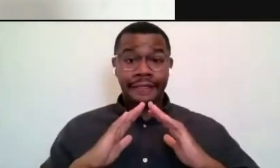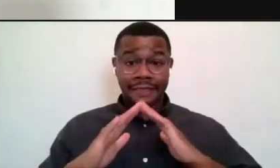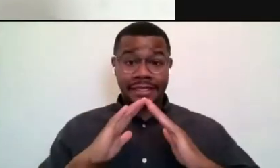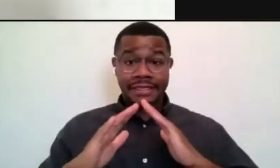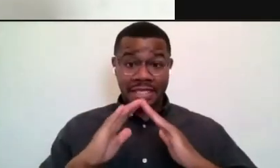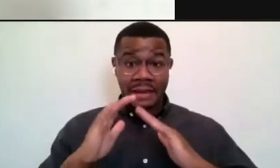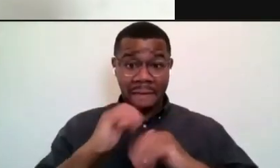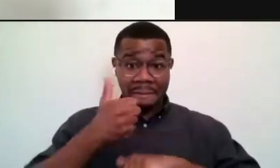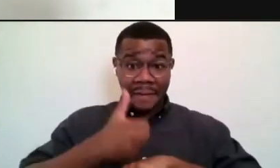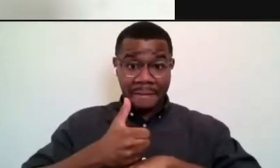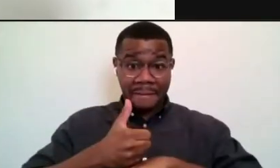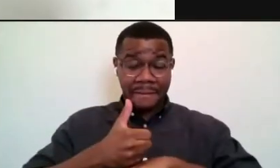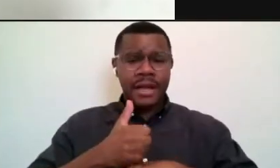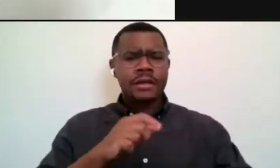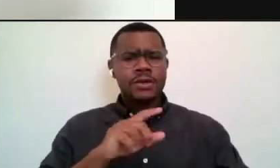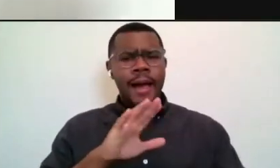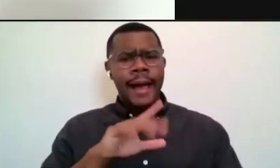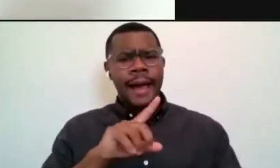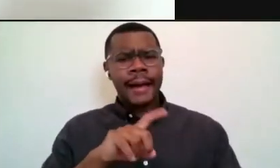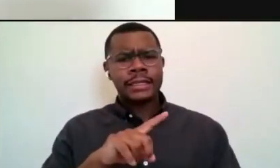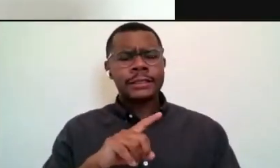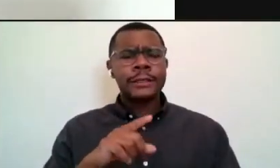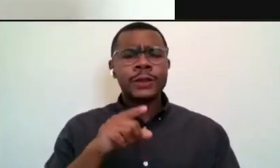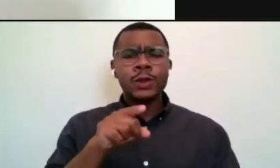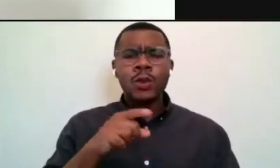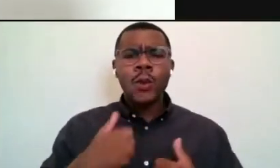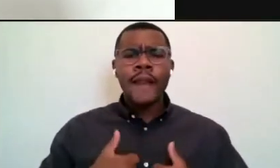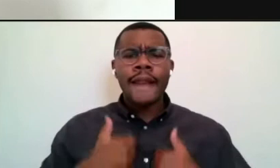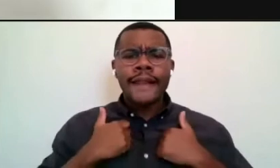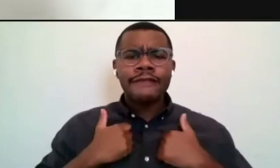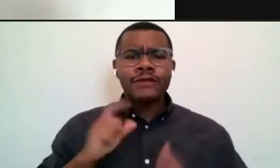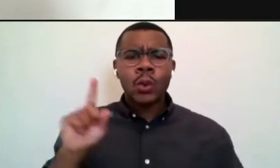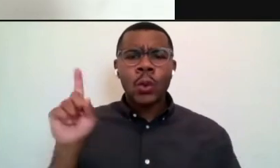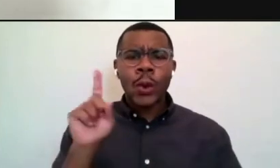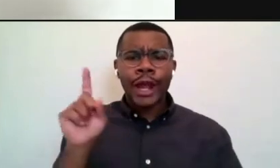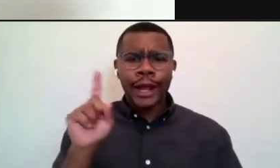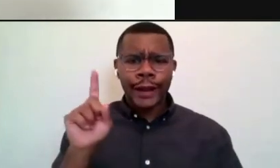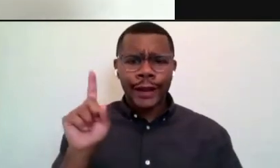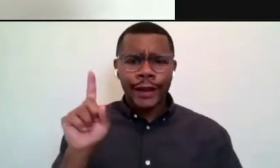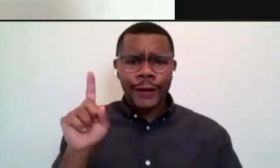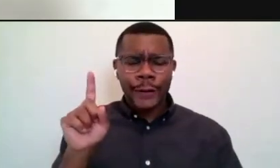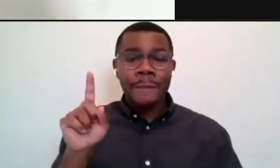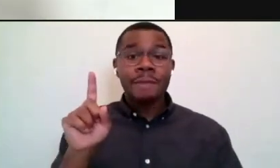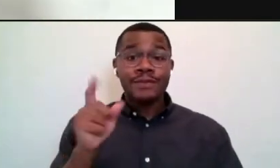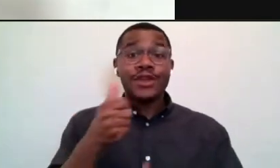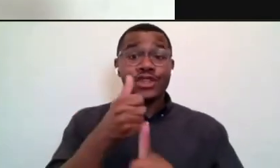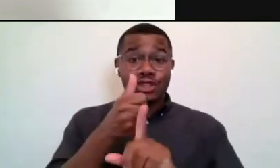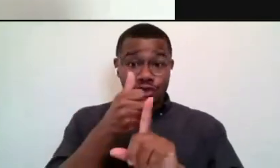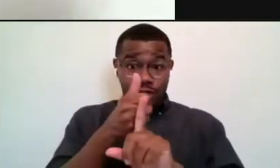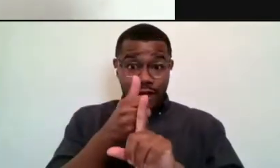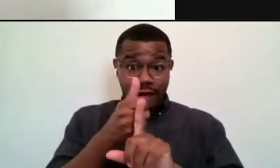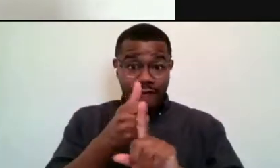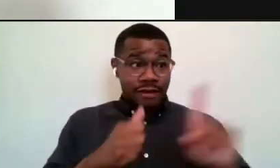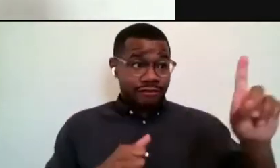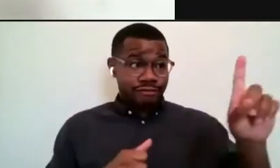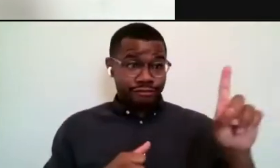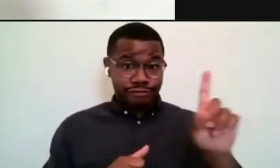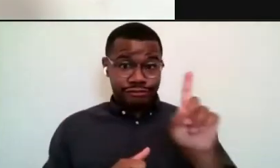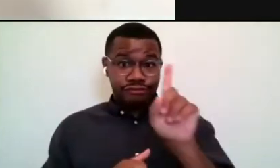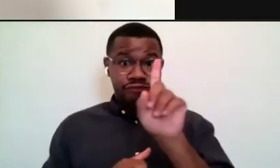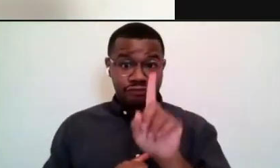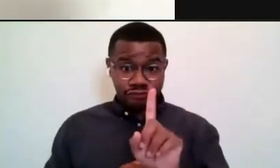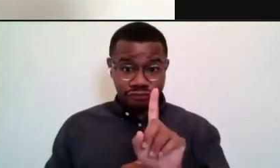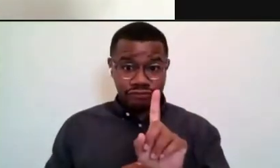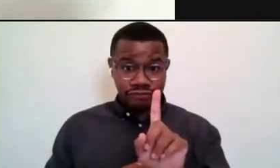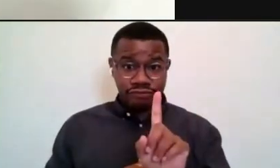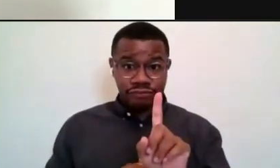okay, where do you live there? And place yourself on the map where you live. And then we talk about that for a bit. So